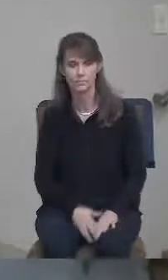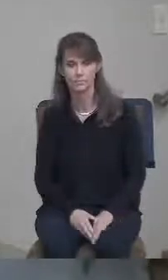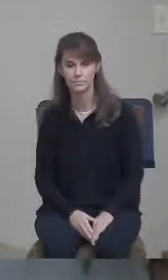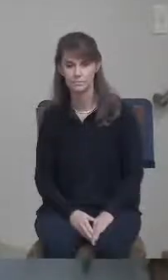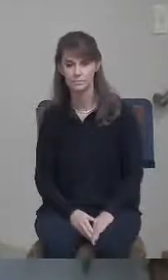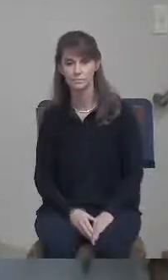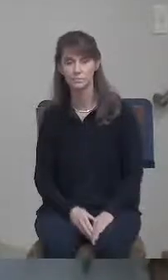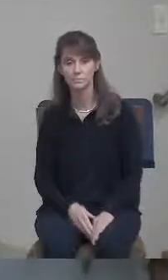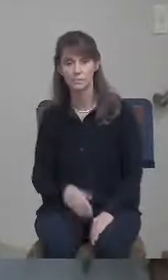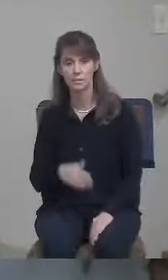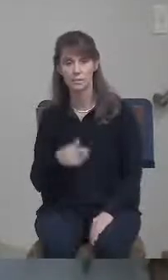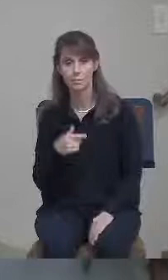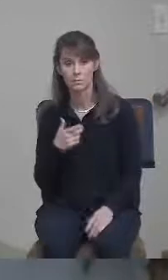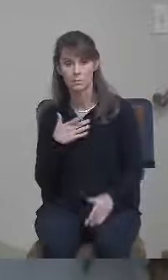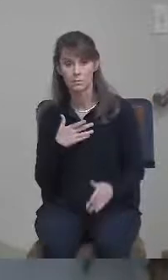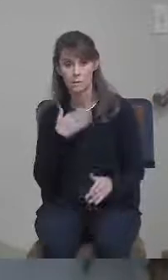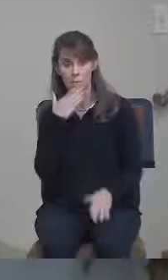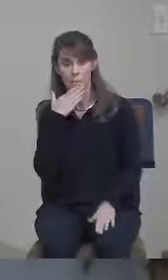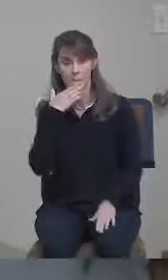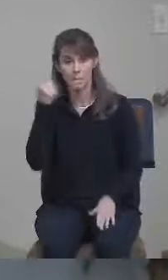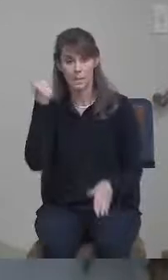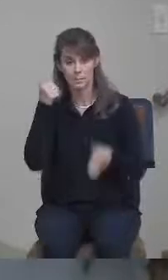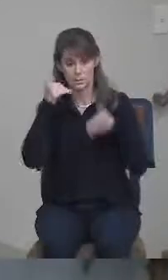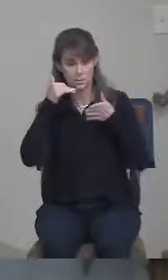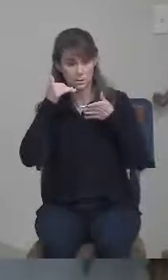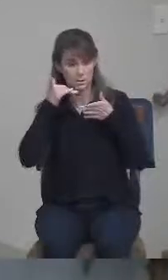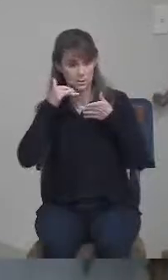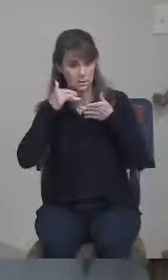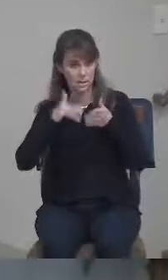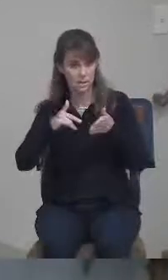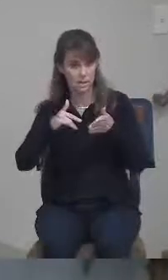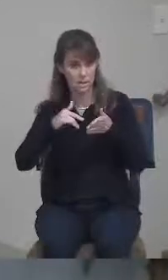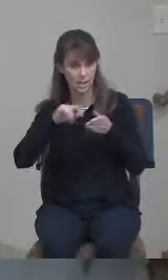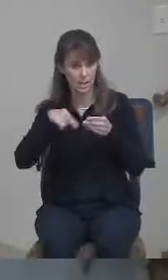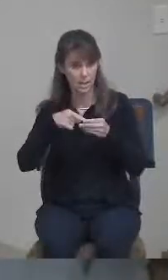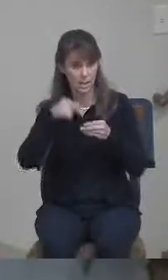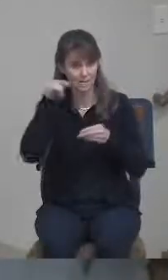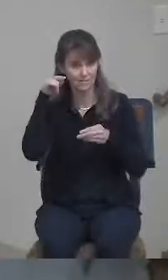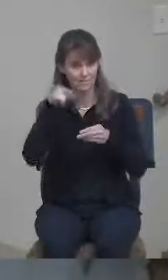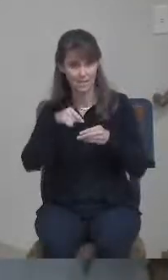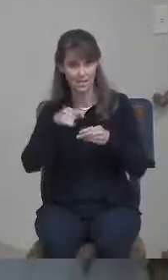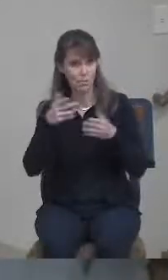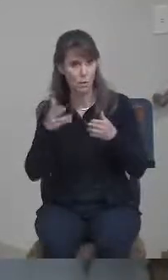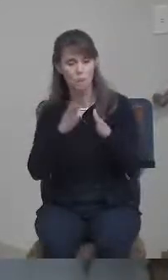I have found on this time frame was written by